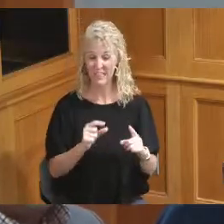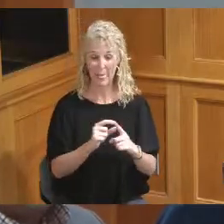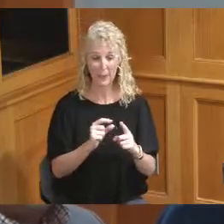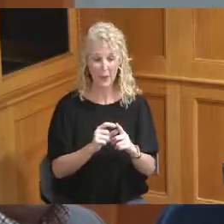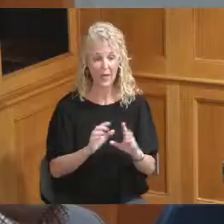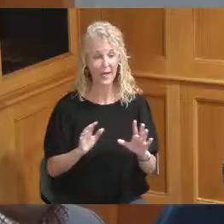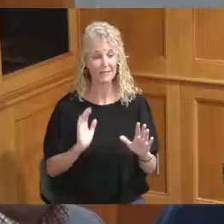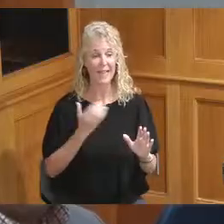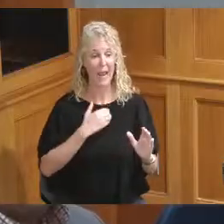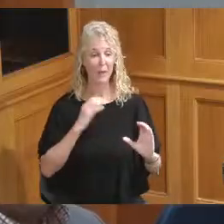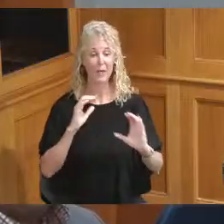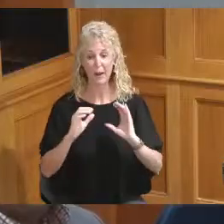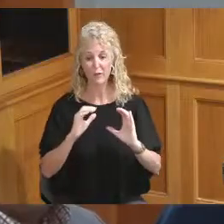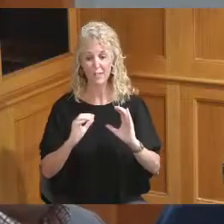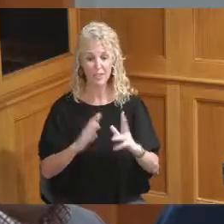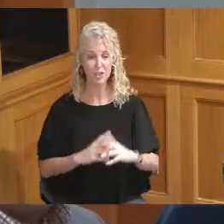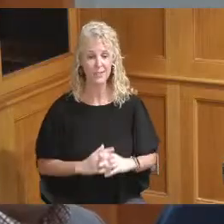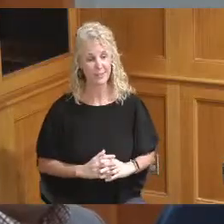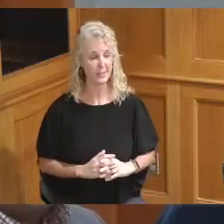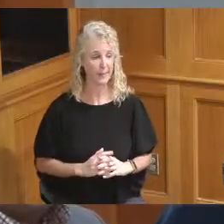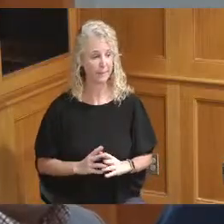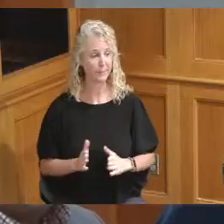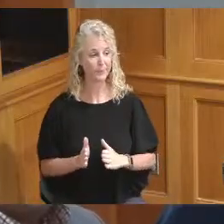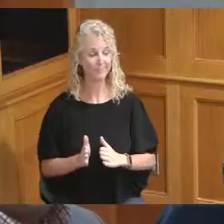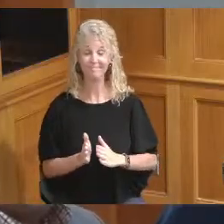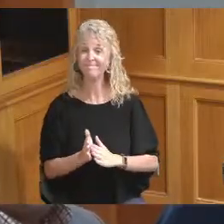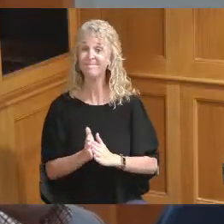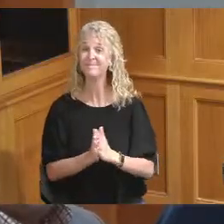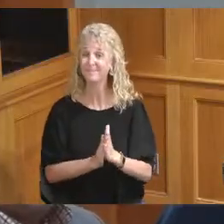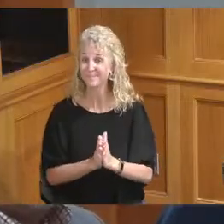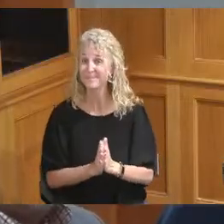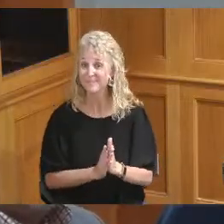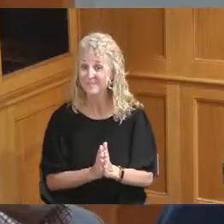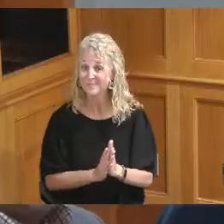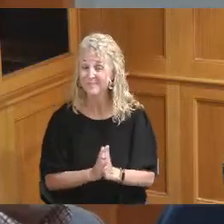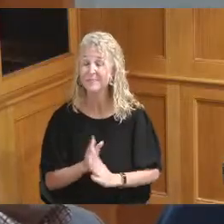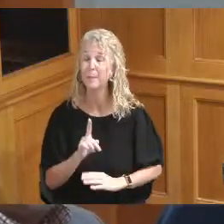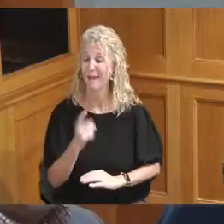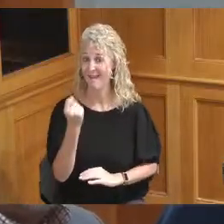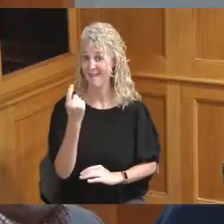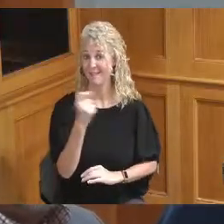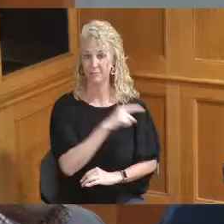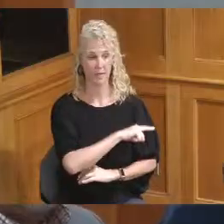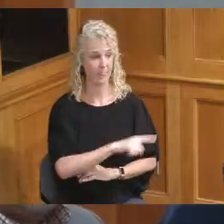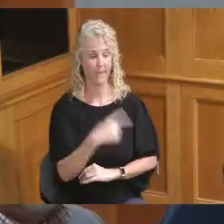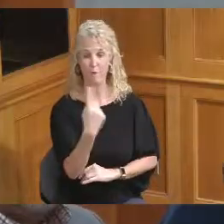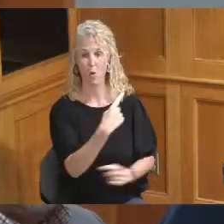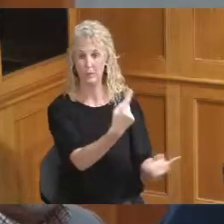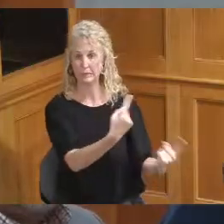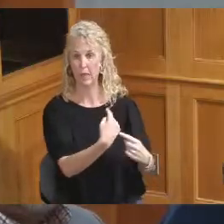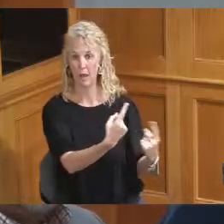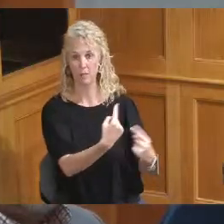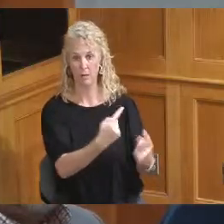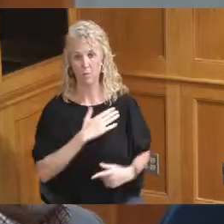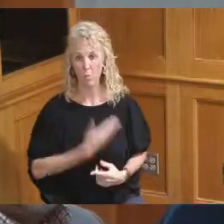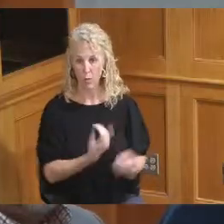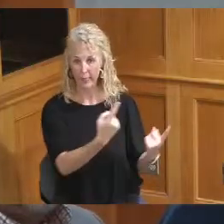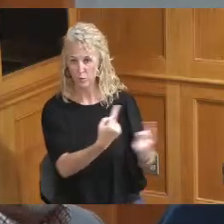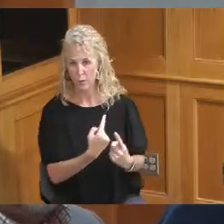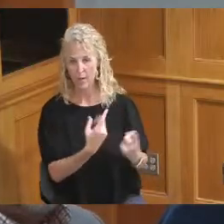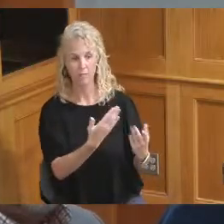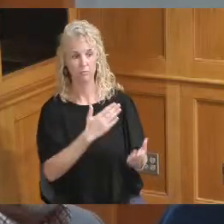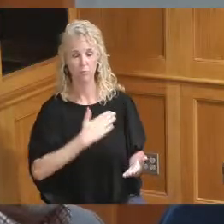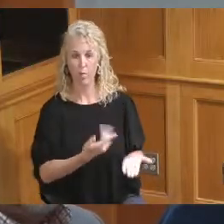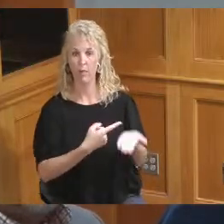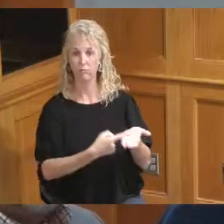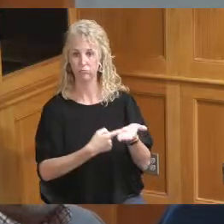good way to characterize it, but it's never simple. But they have been at the table continuously working with us to find